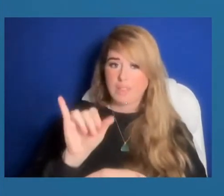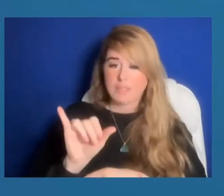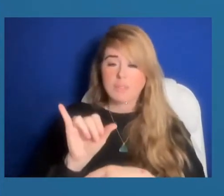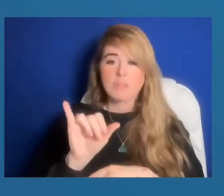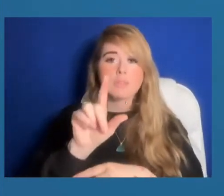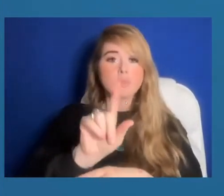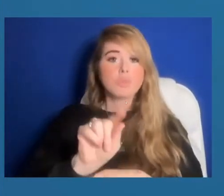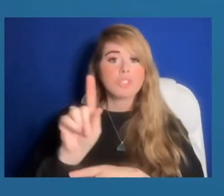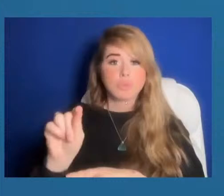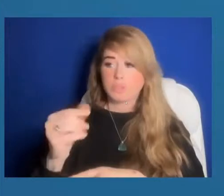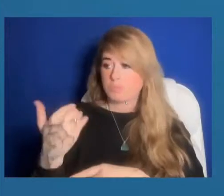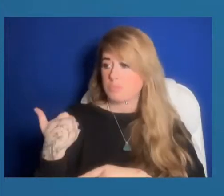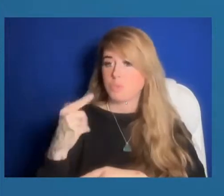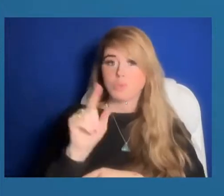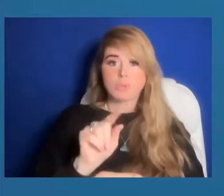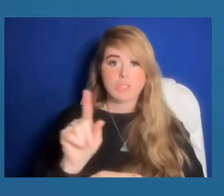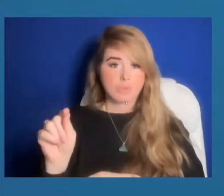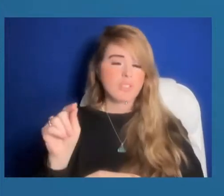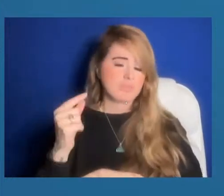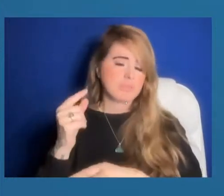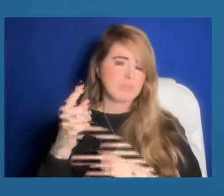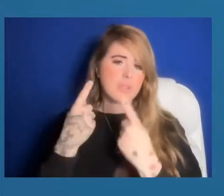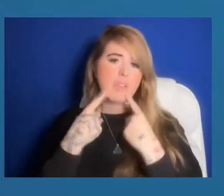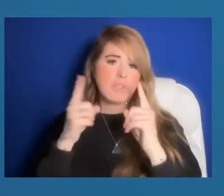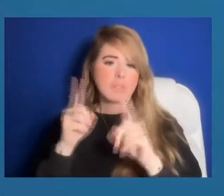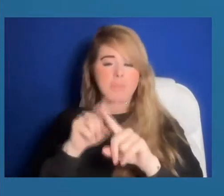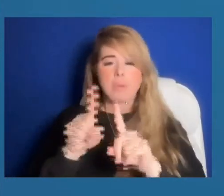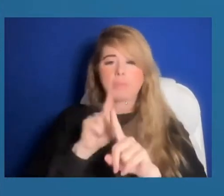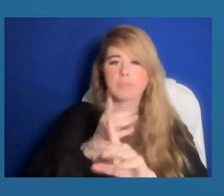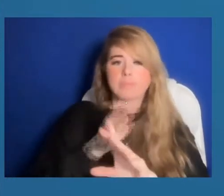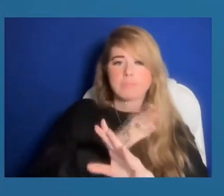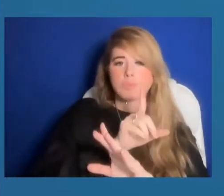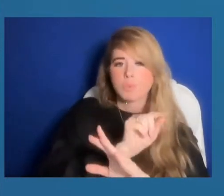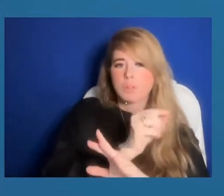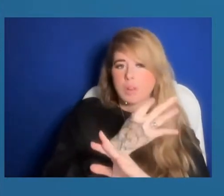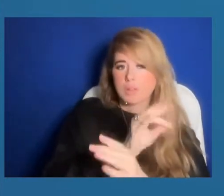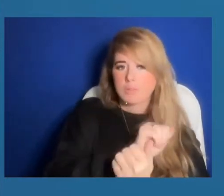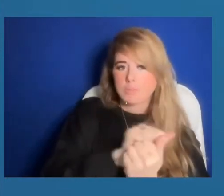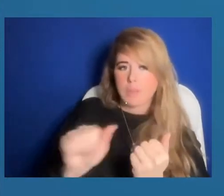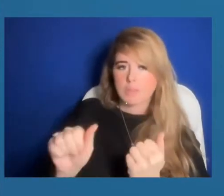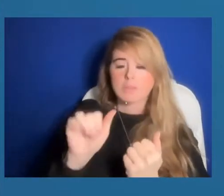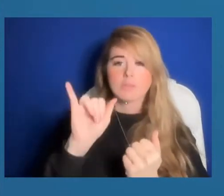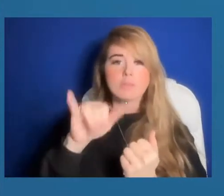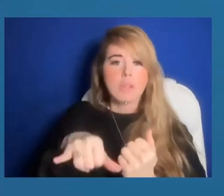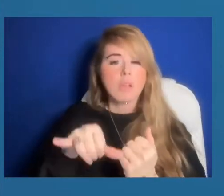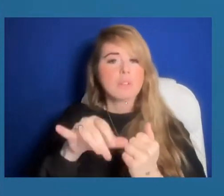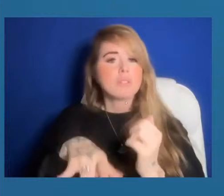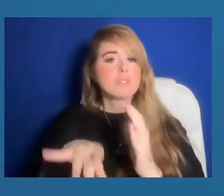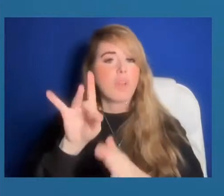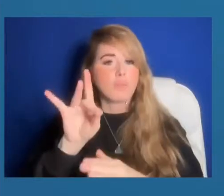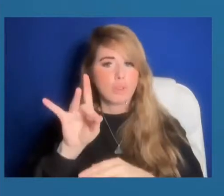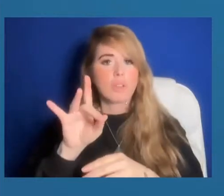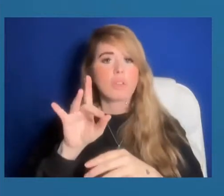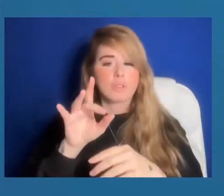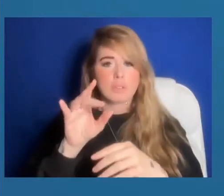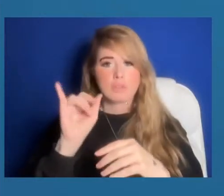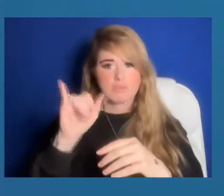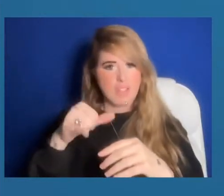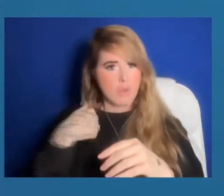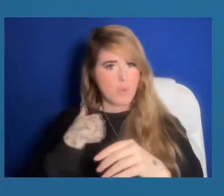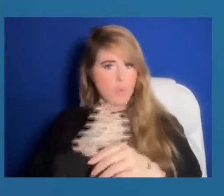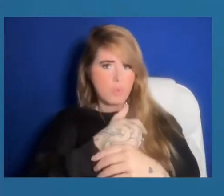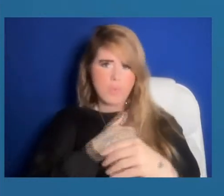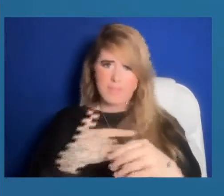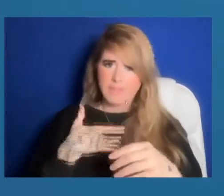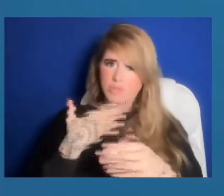in 2020, passed in 2019, discovery statute, which is well-intentioned, and those intentions we continue to stand by, to have